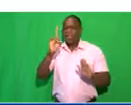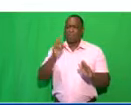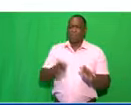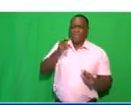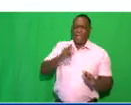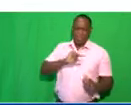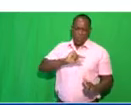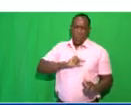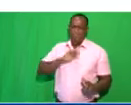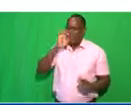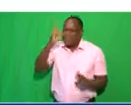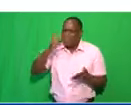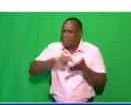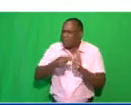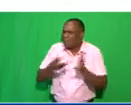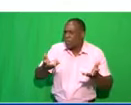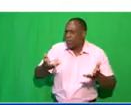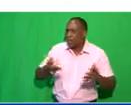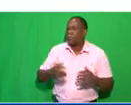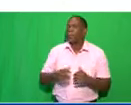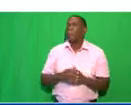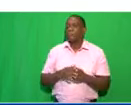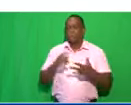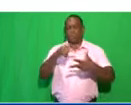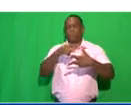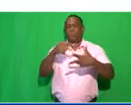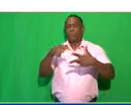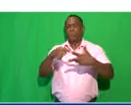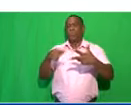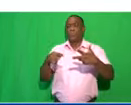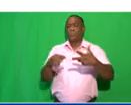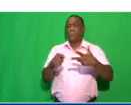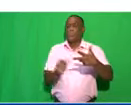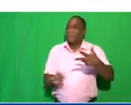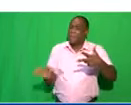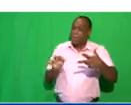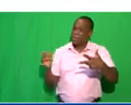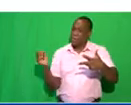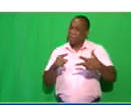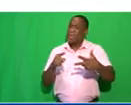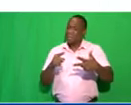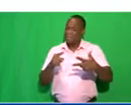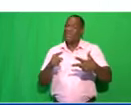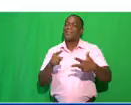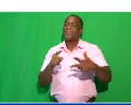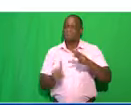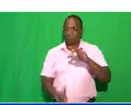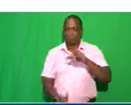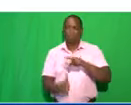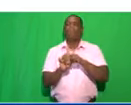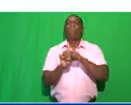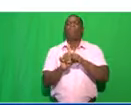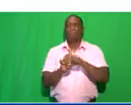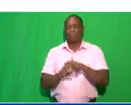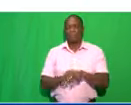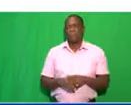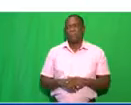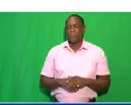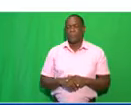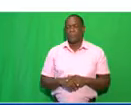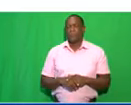education. So there are three main questions that emerge when we talk about the goals of the